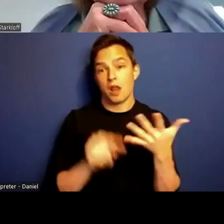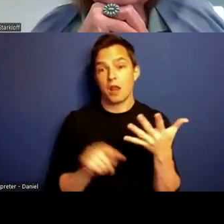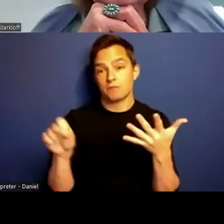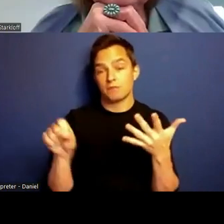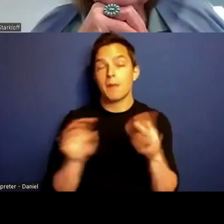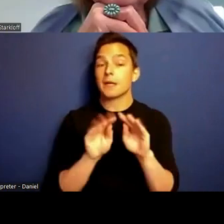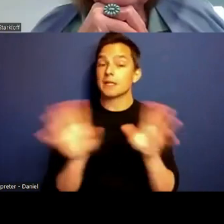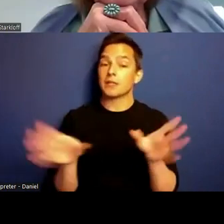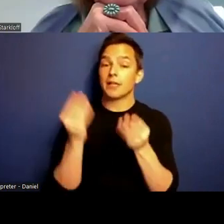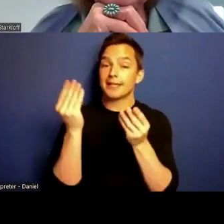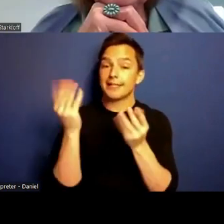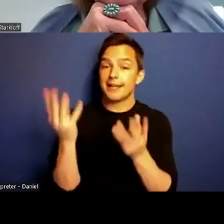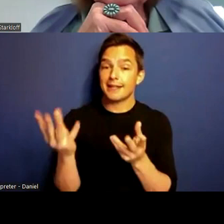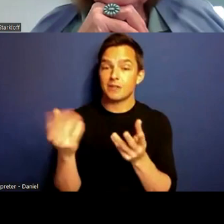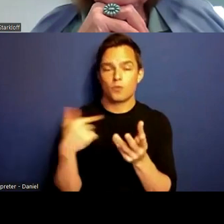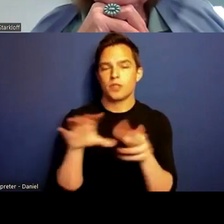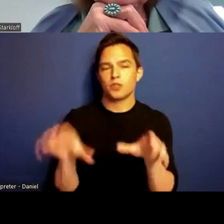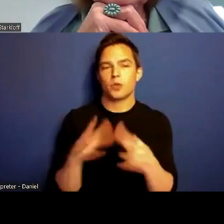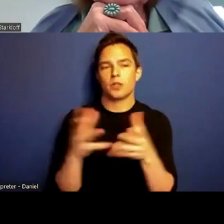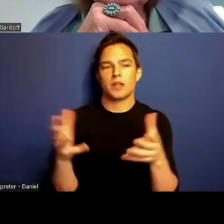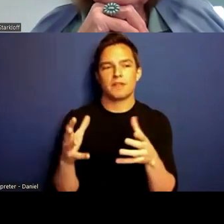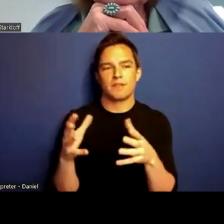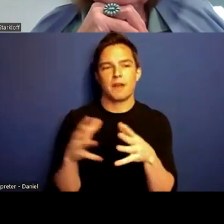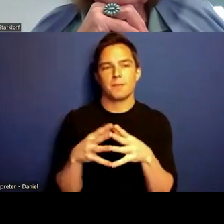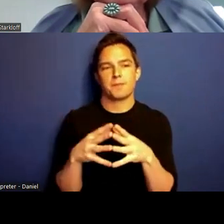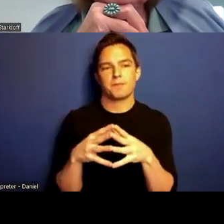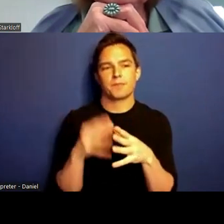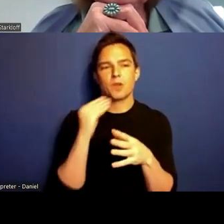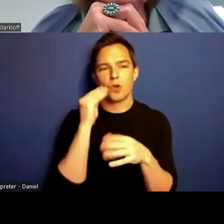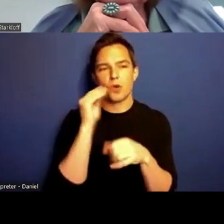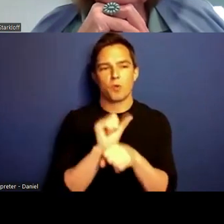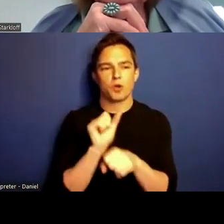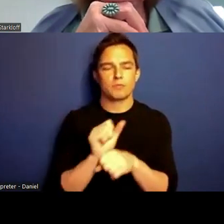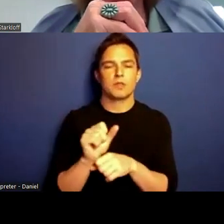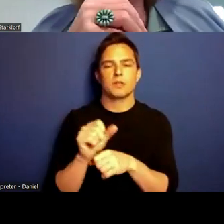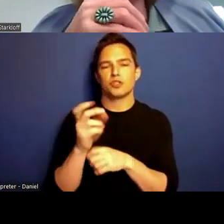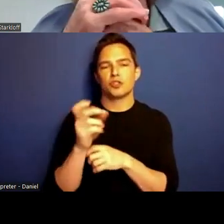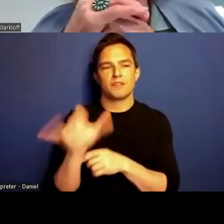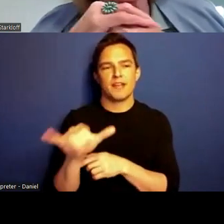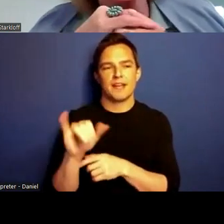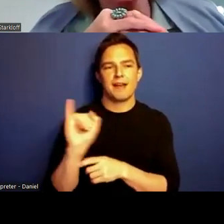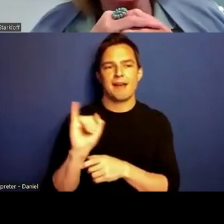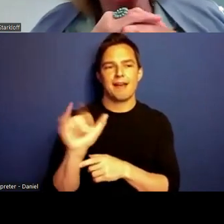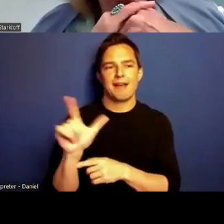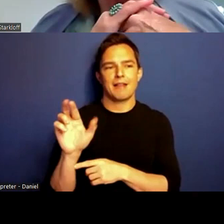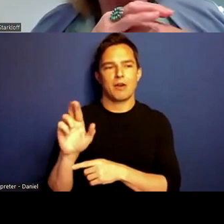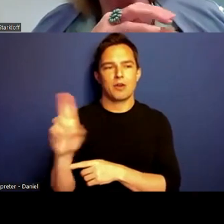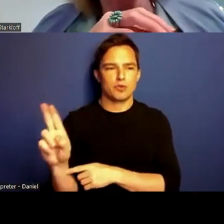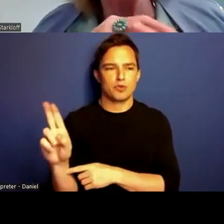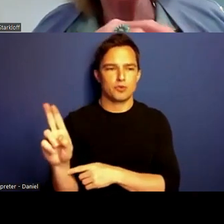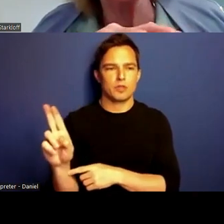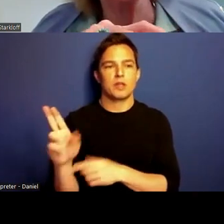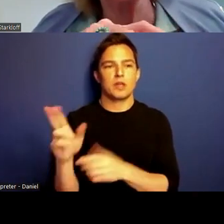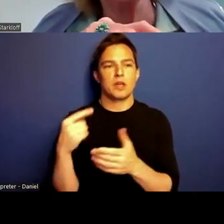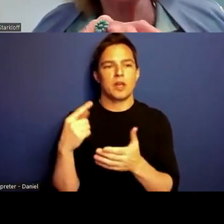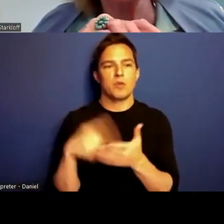the data, we do a lot of polling and do some surveys at ILRU. And what we learn from the